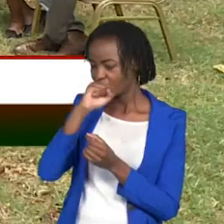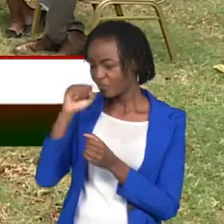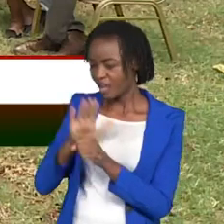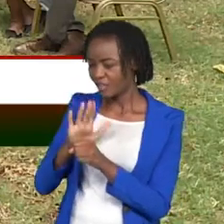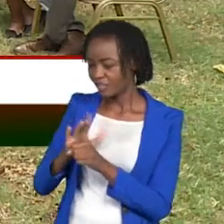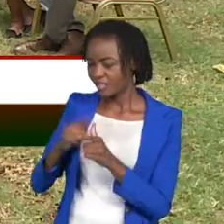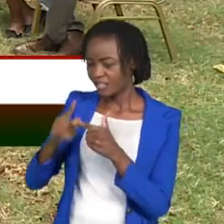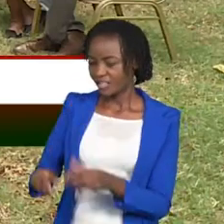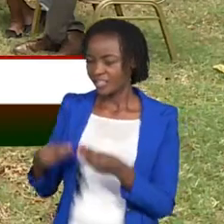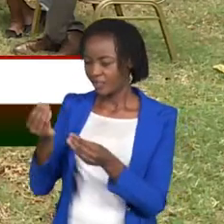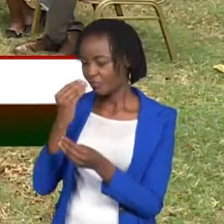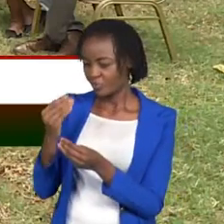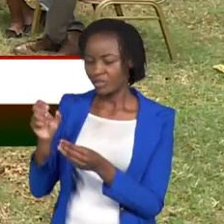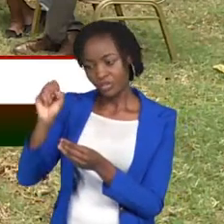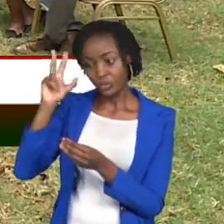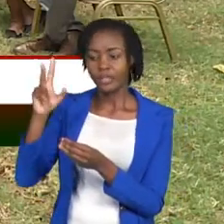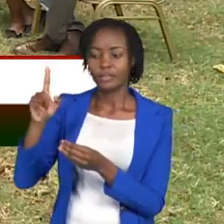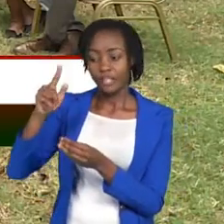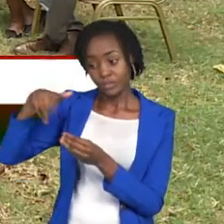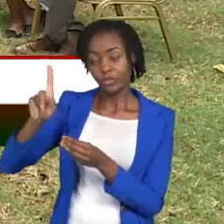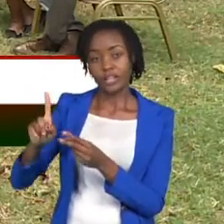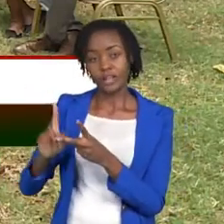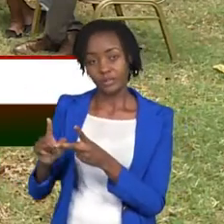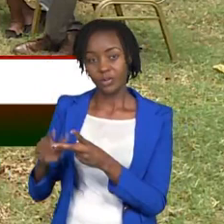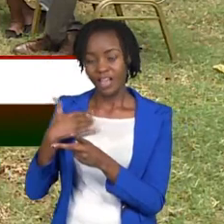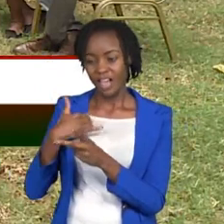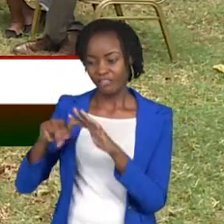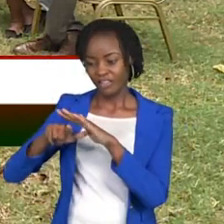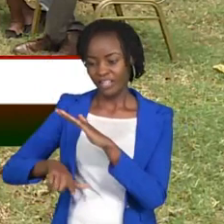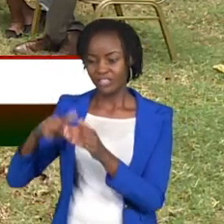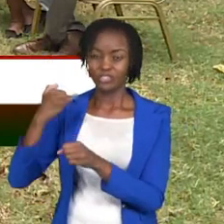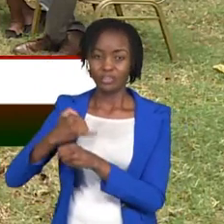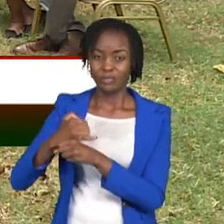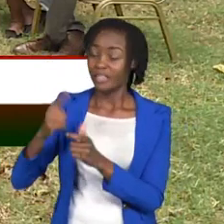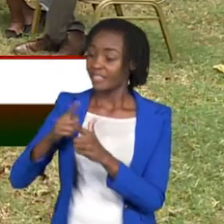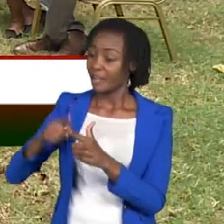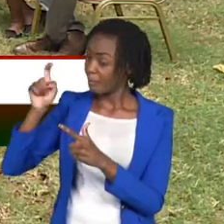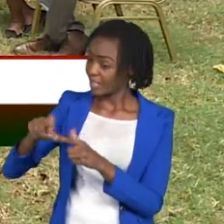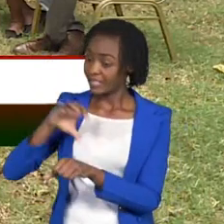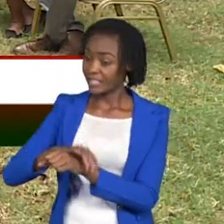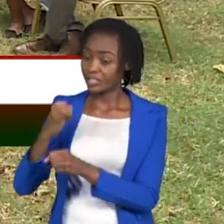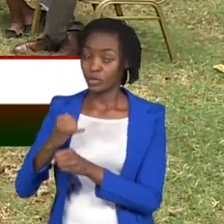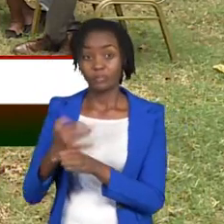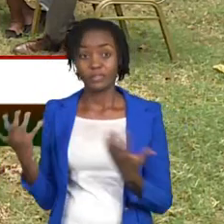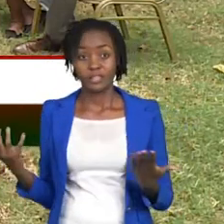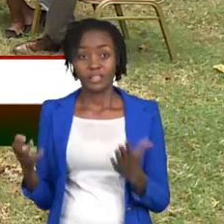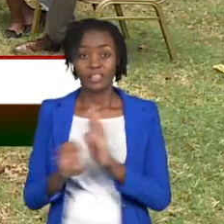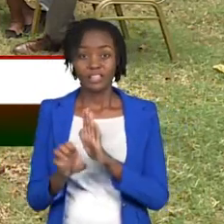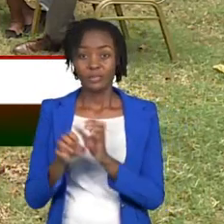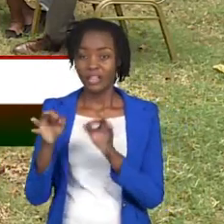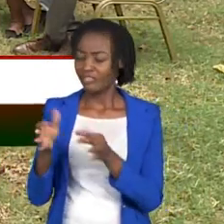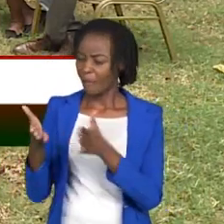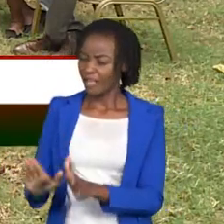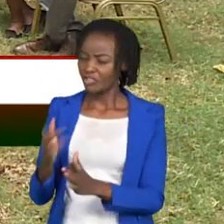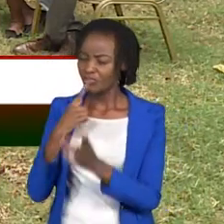to feed them. Mm-hmm. Yo, we have, you know, we have less jobs, we need to talk about that. You know, somebody just said something wrong on Twitter, we need to attack